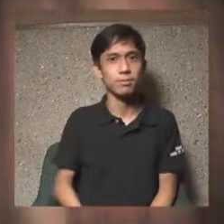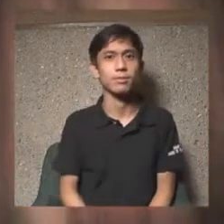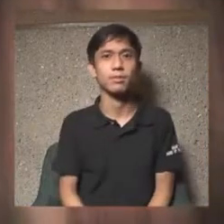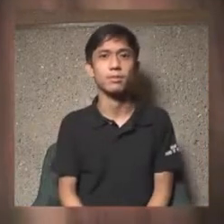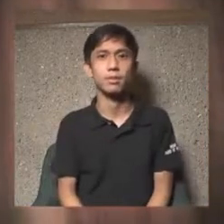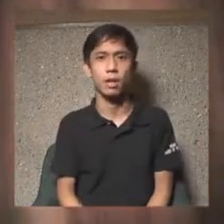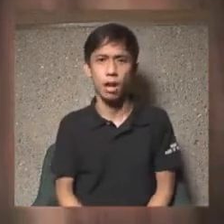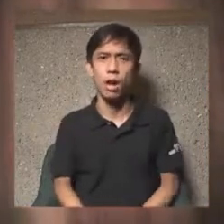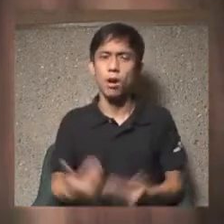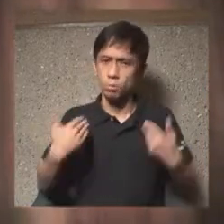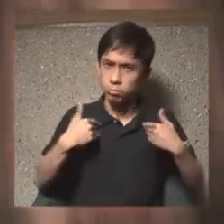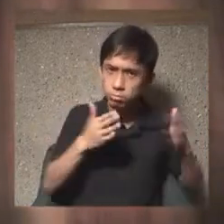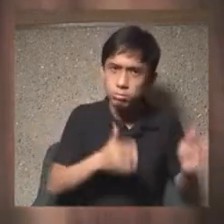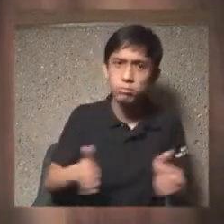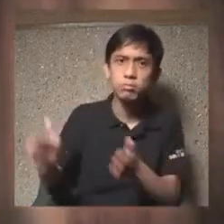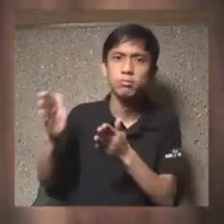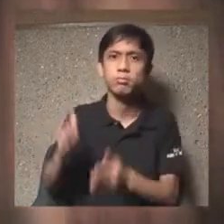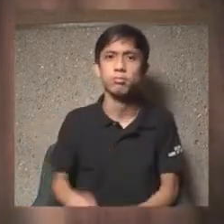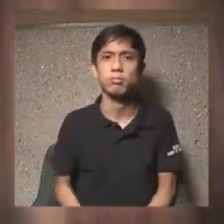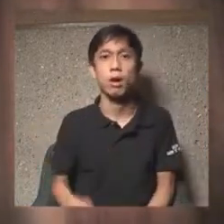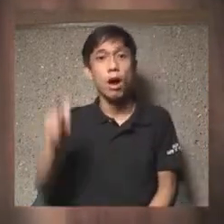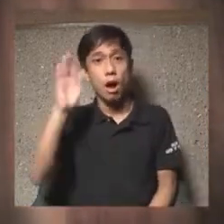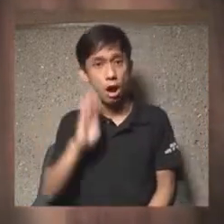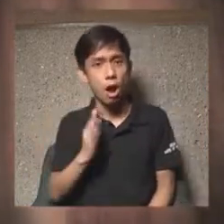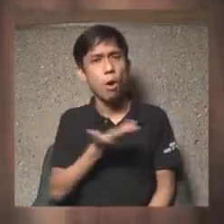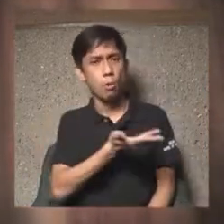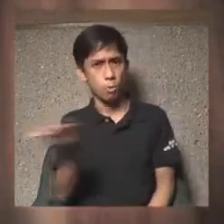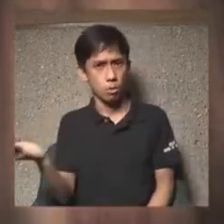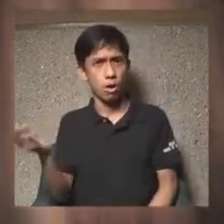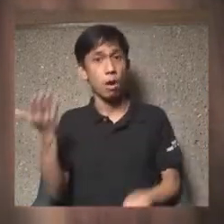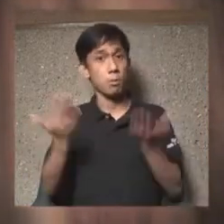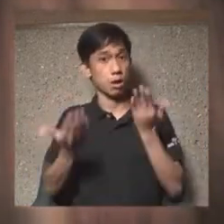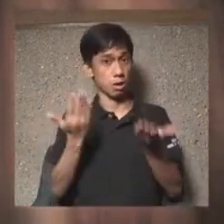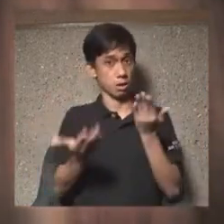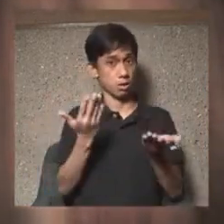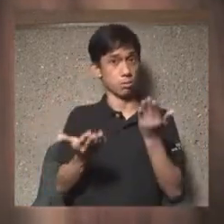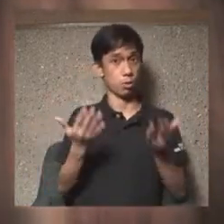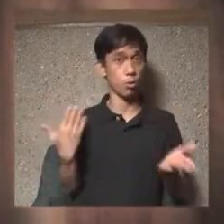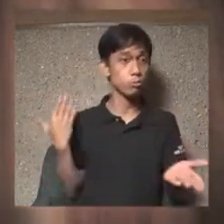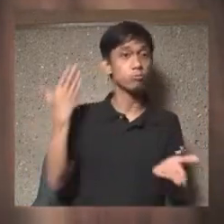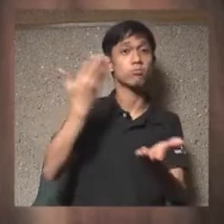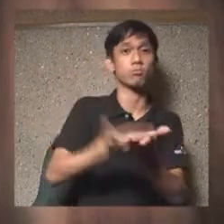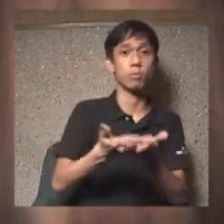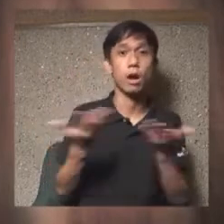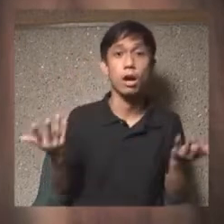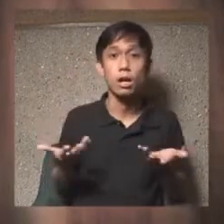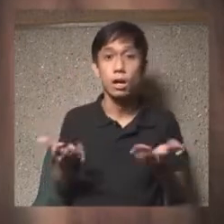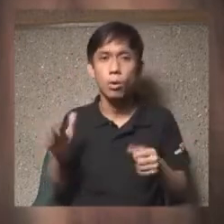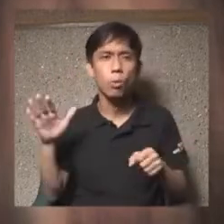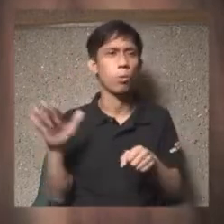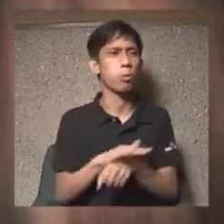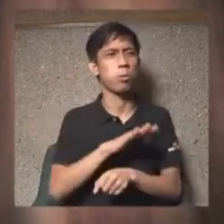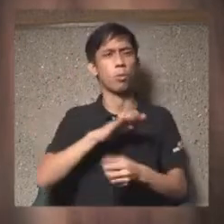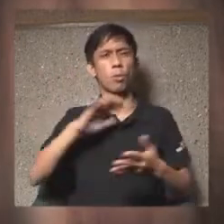take home today. You've come here messed up. You've come here very sinful. You've come here.